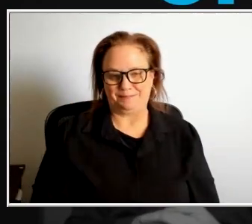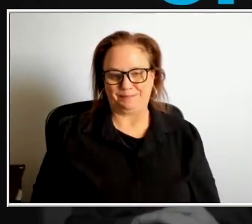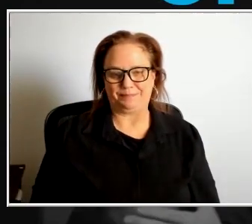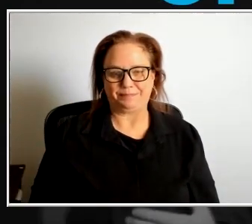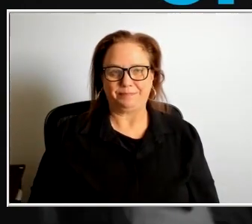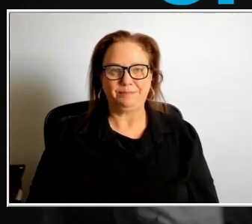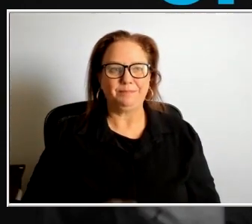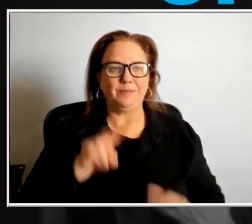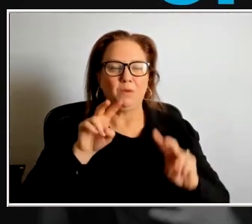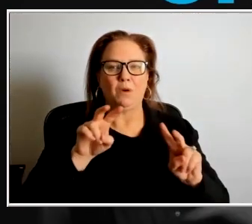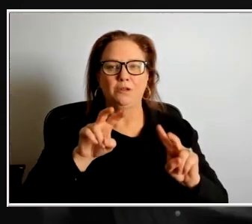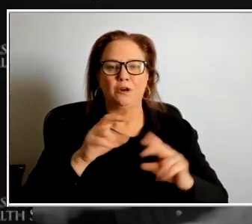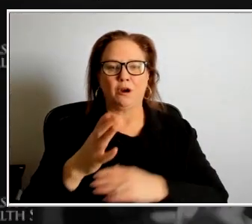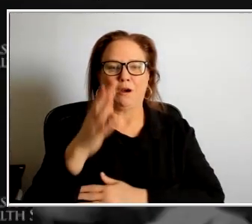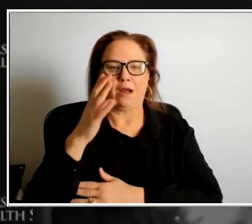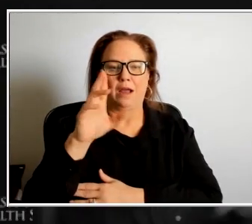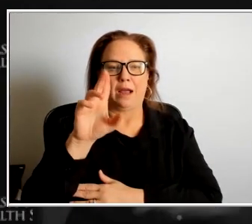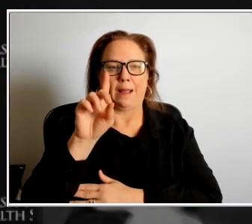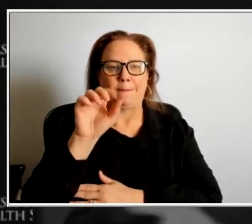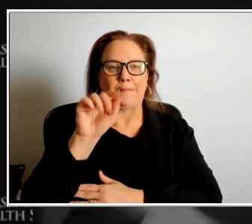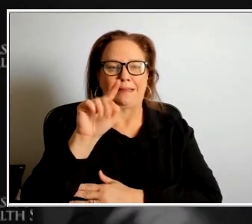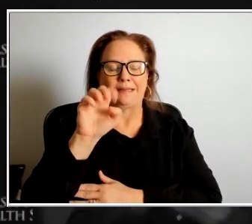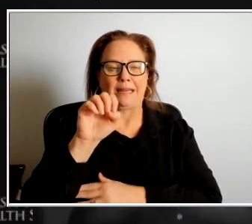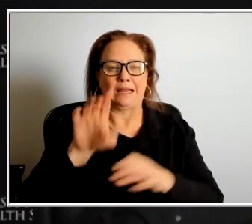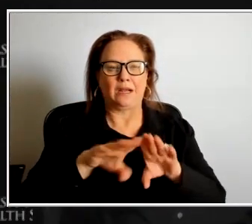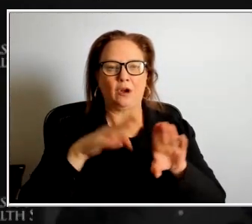Subscribe to our Morning Medical Update and Open